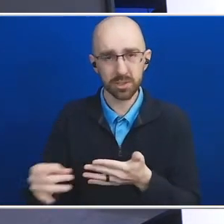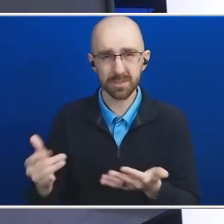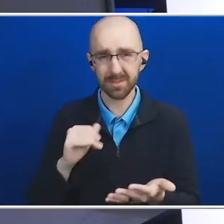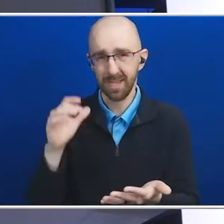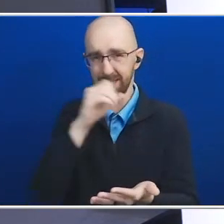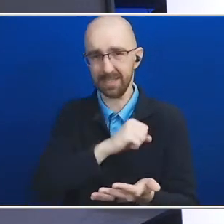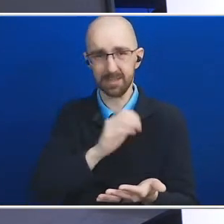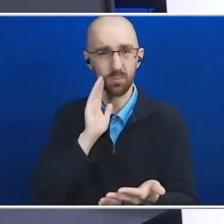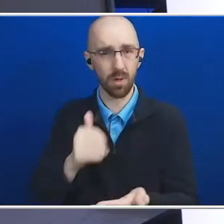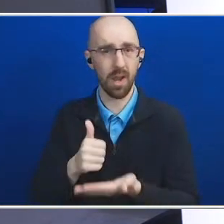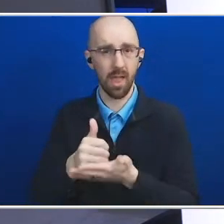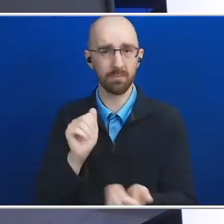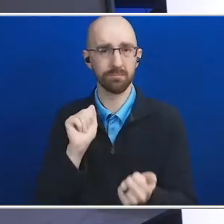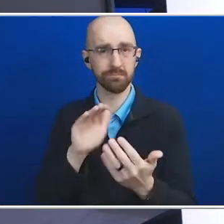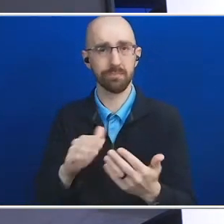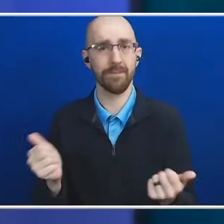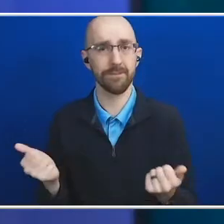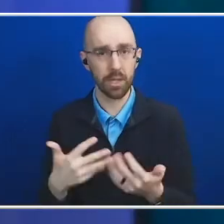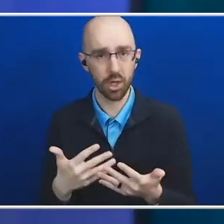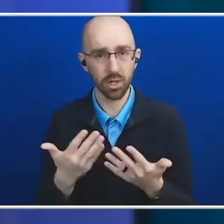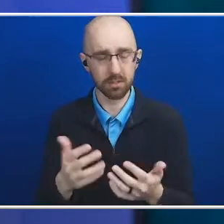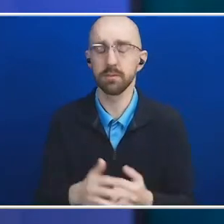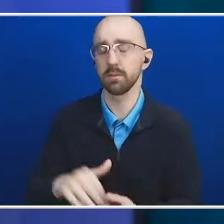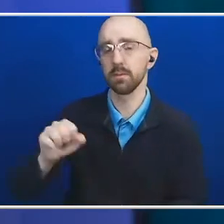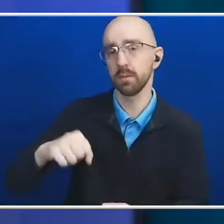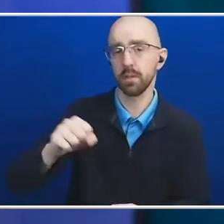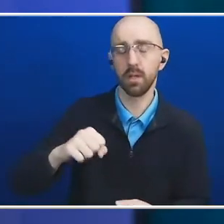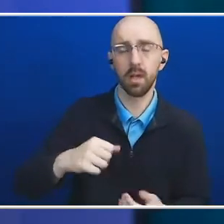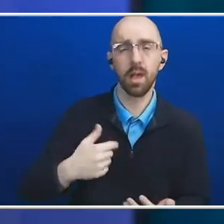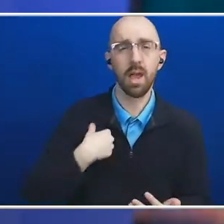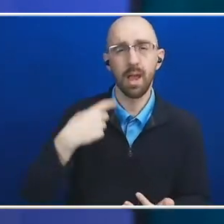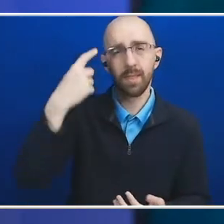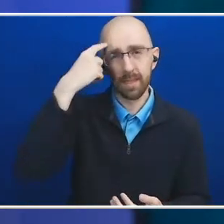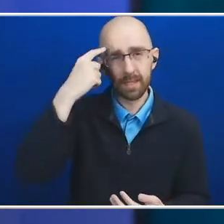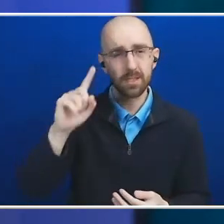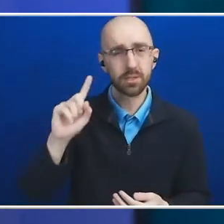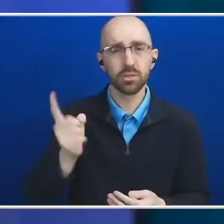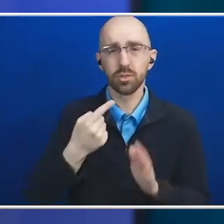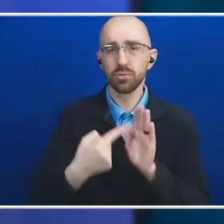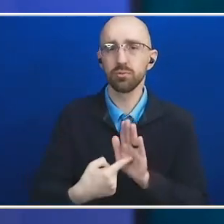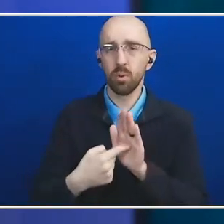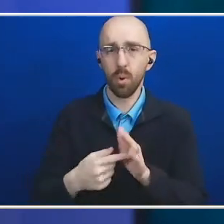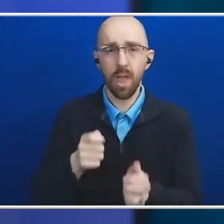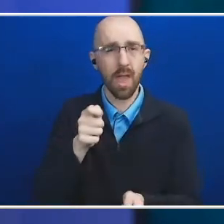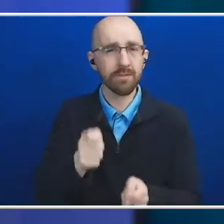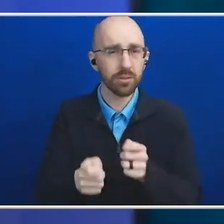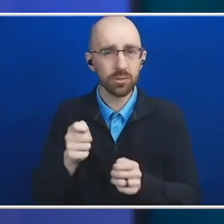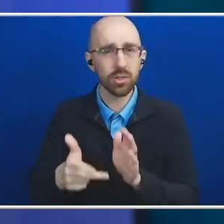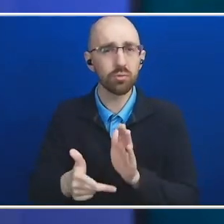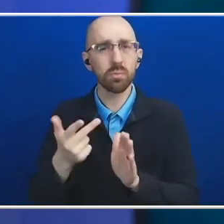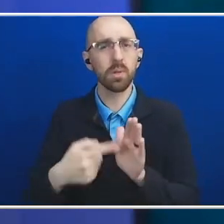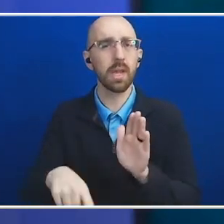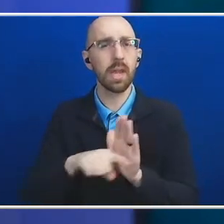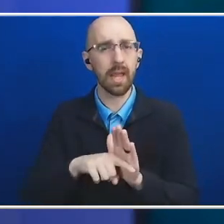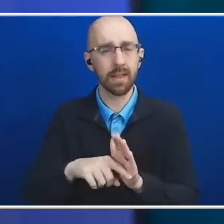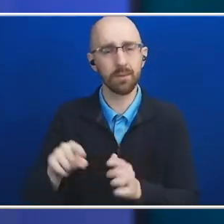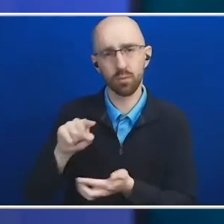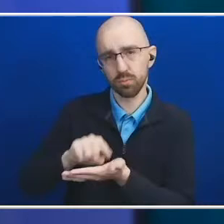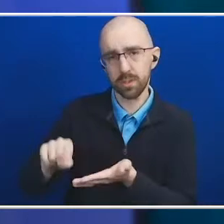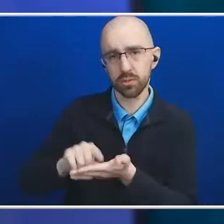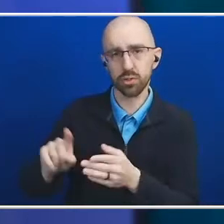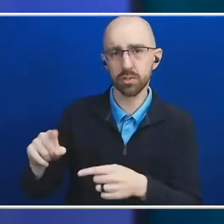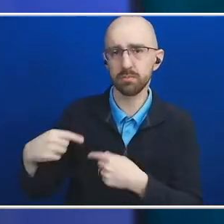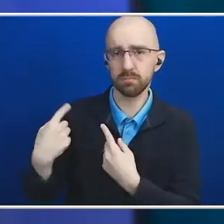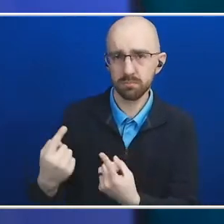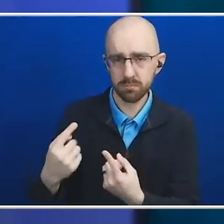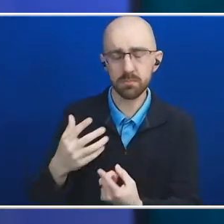those fears. It does. I think just showing the evolution of triple negative breast cancer research and